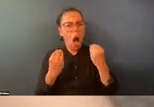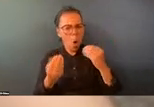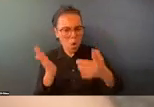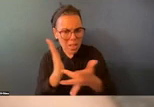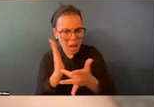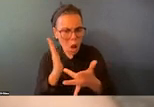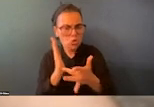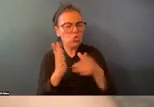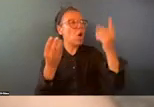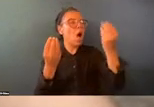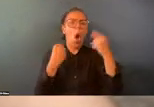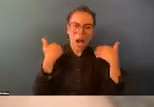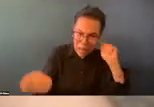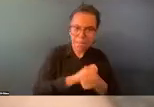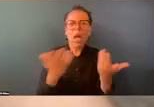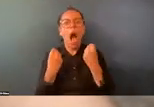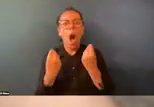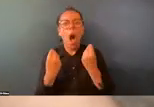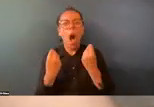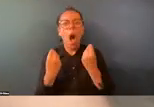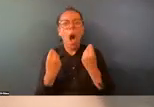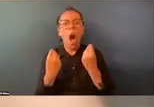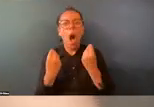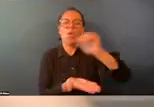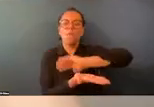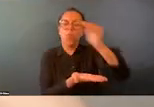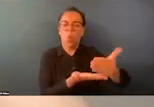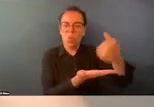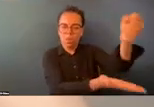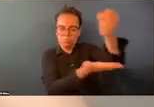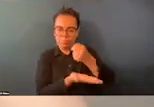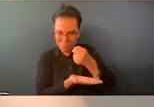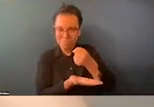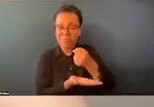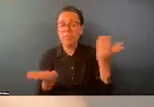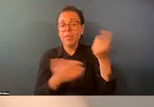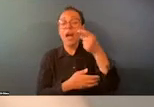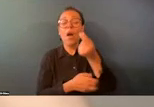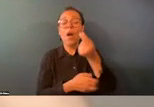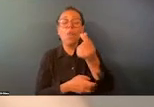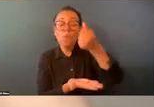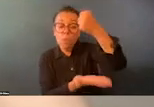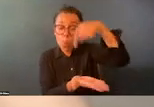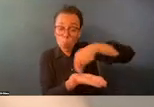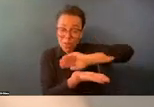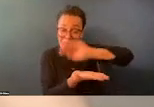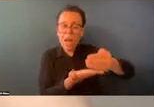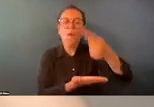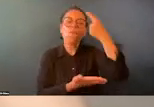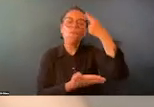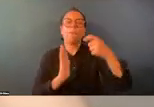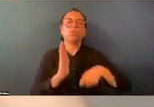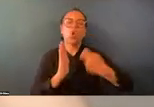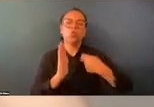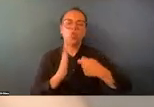for improvement projects. And for example, COMFOSB project works